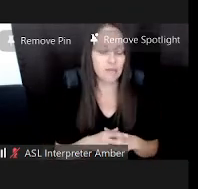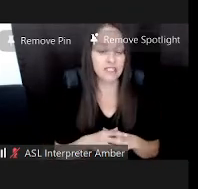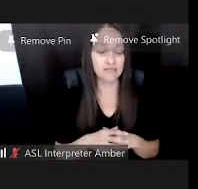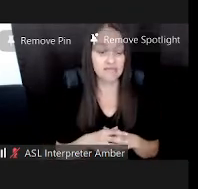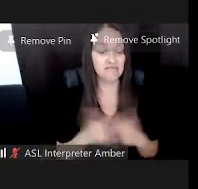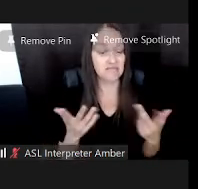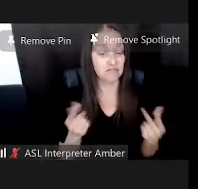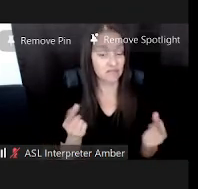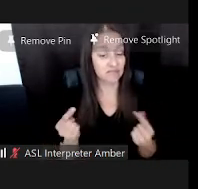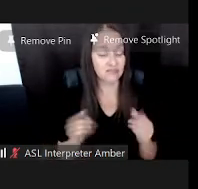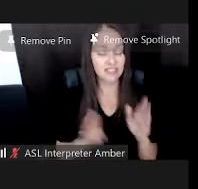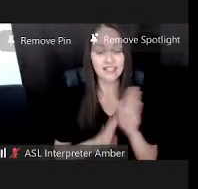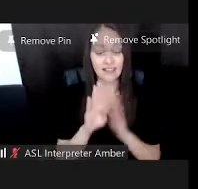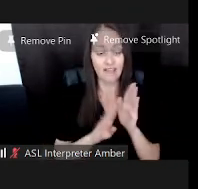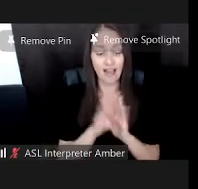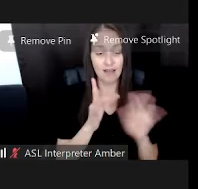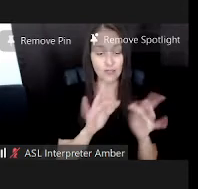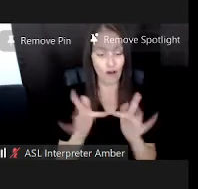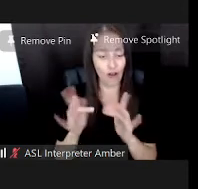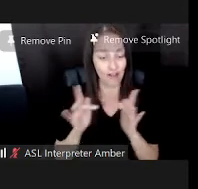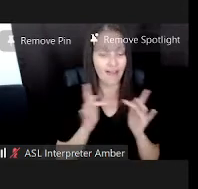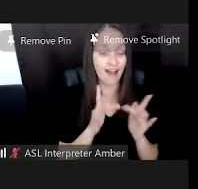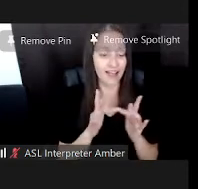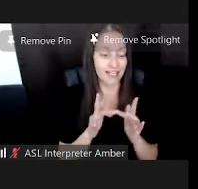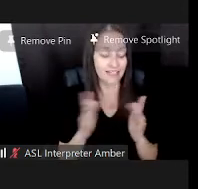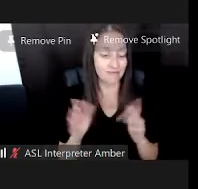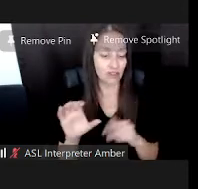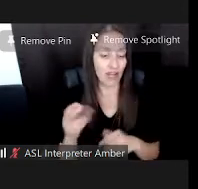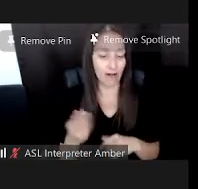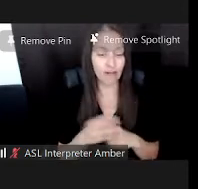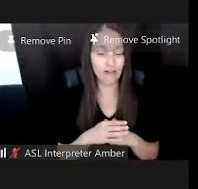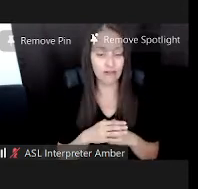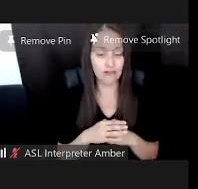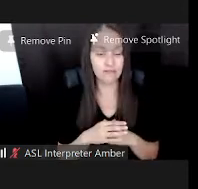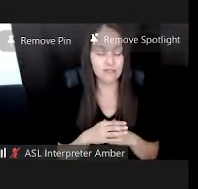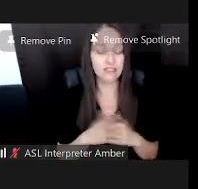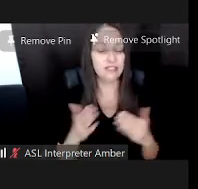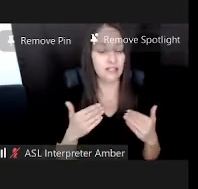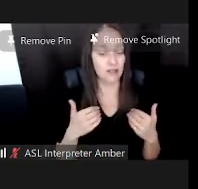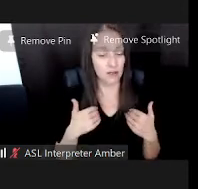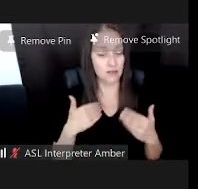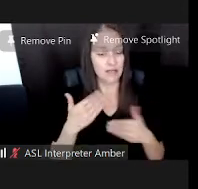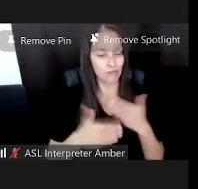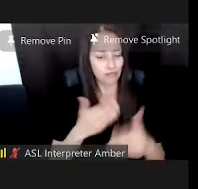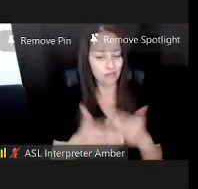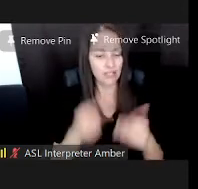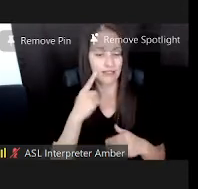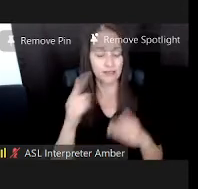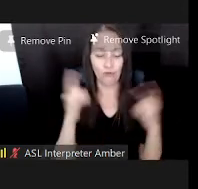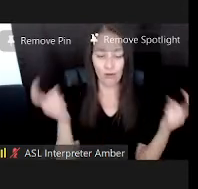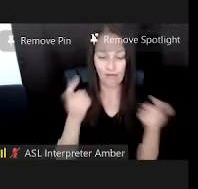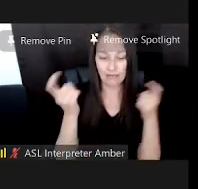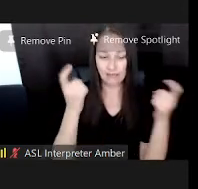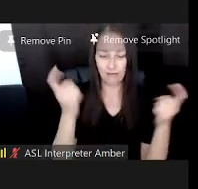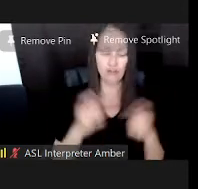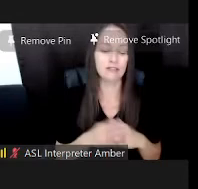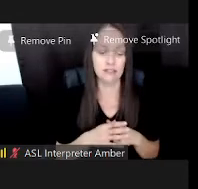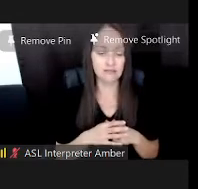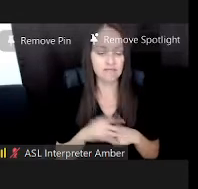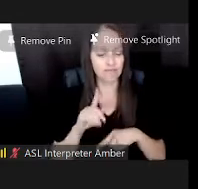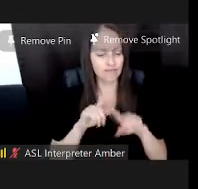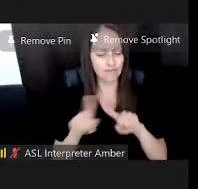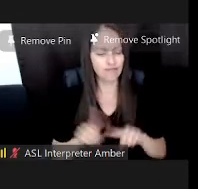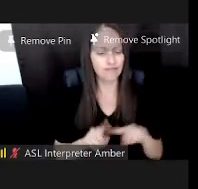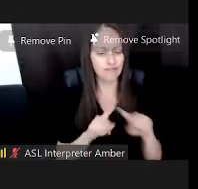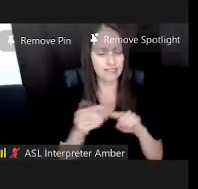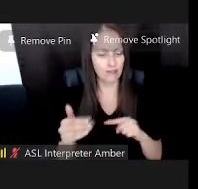channel, as you know, many people would know, and built festival apparatus, built different kinds of things. And that